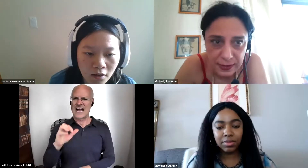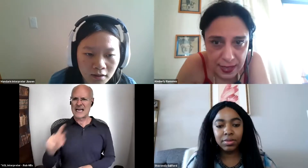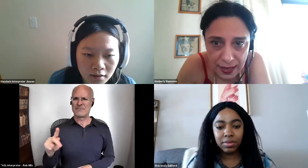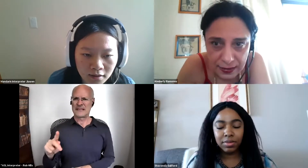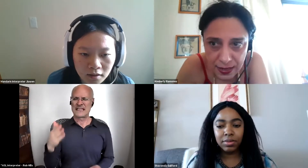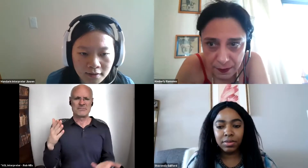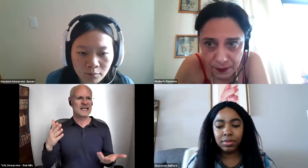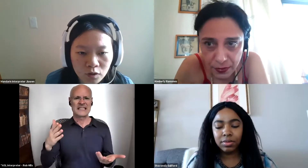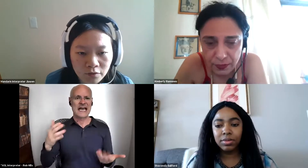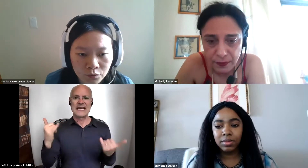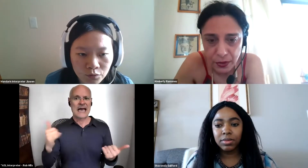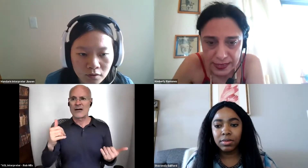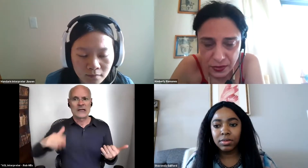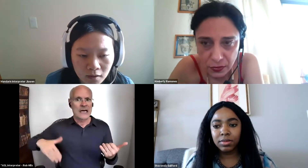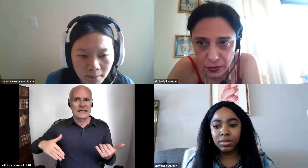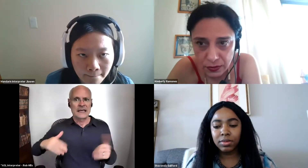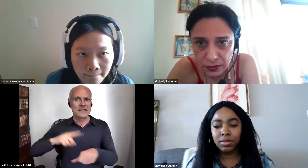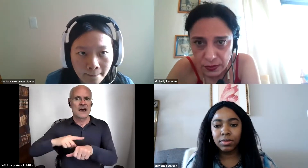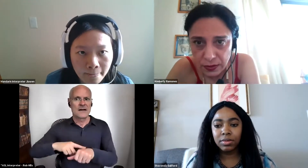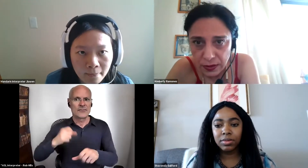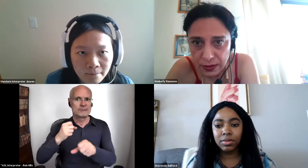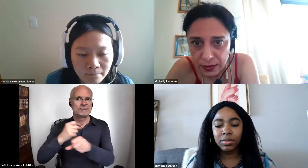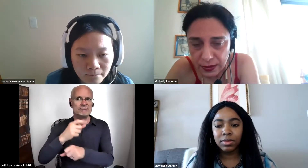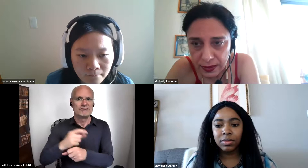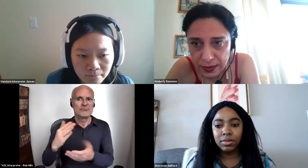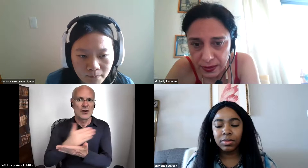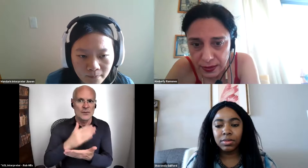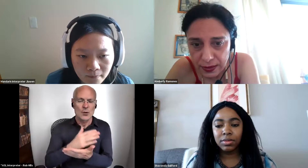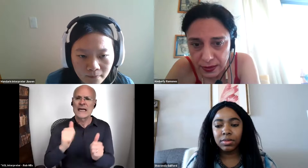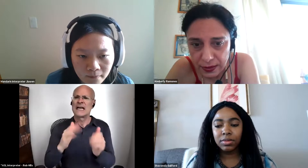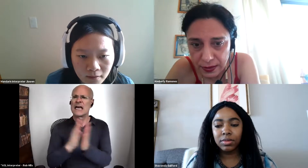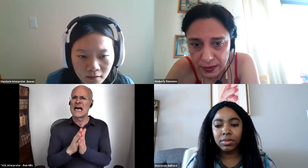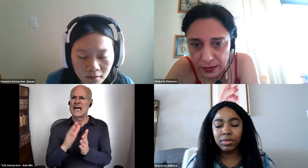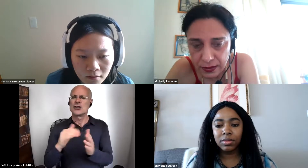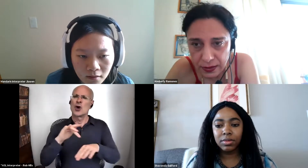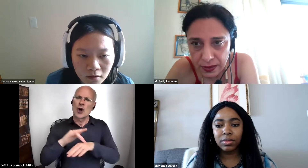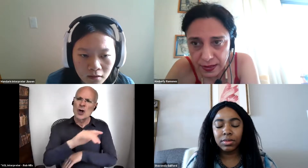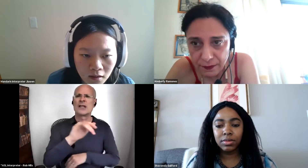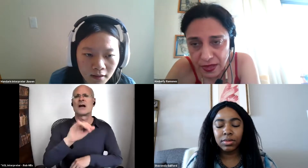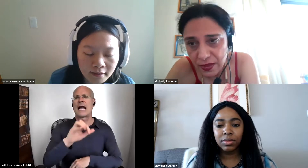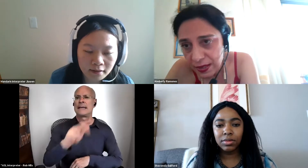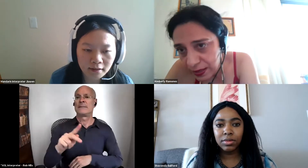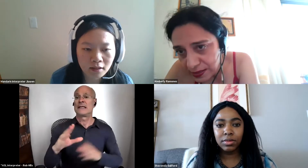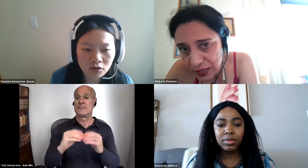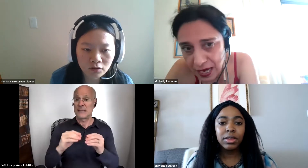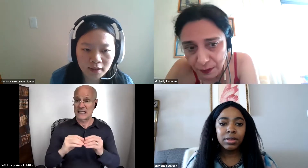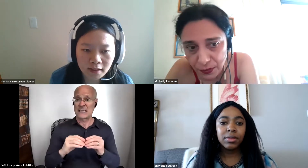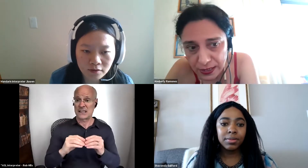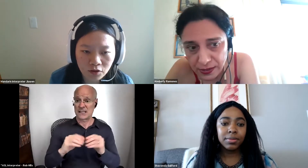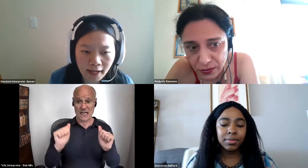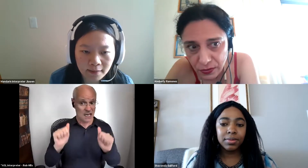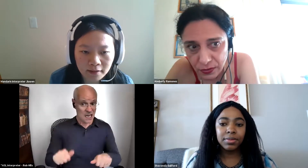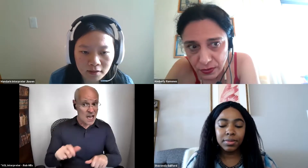whether or not they could request an IEP meeting instead of waiting for that time. And so